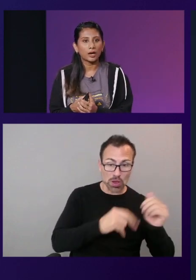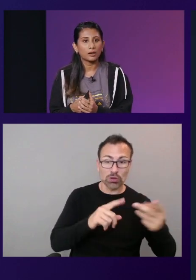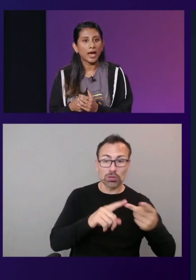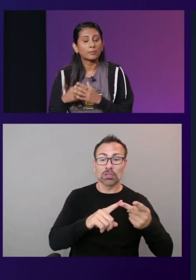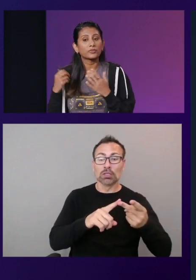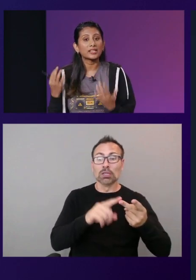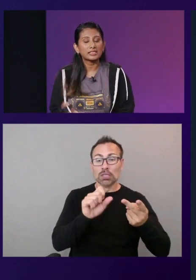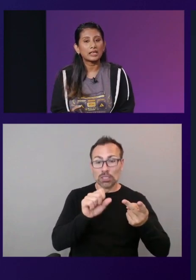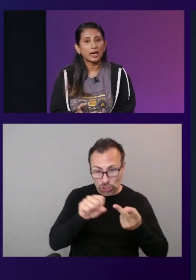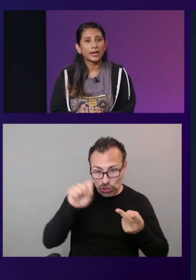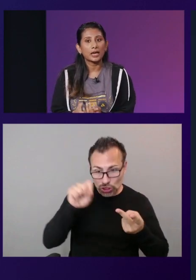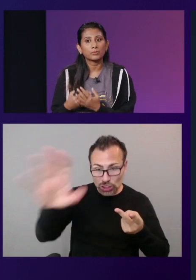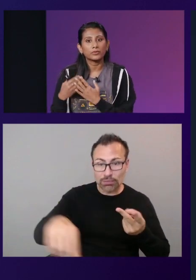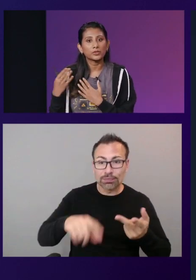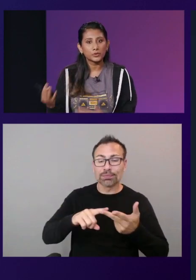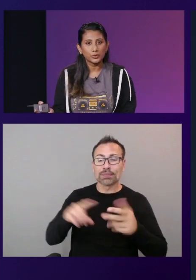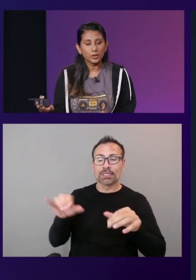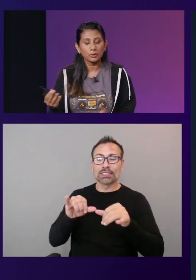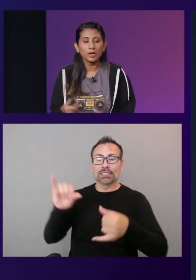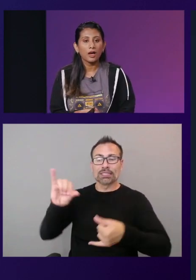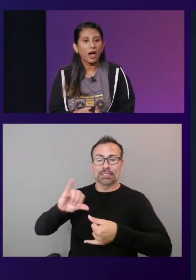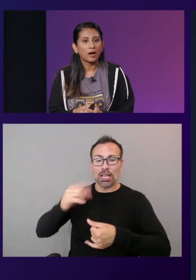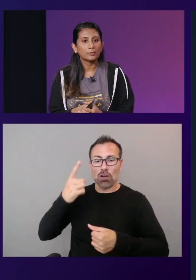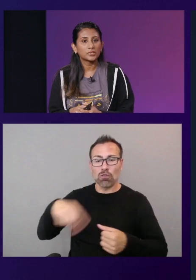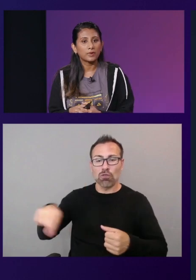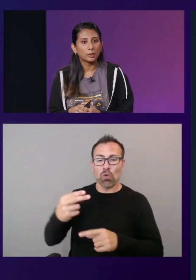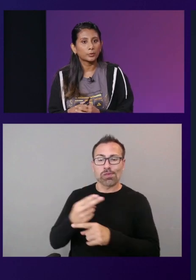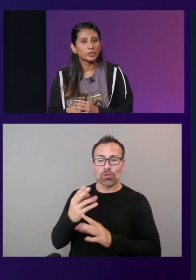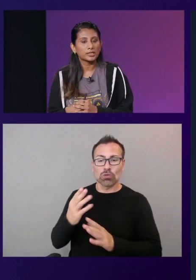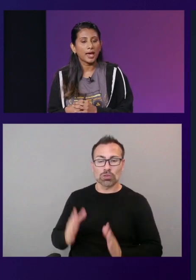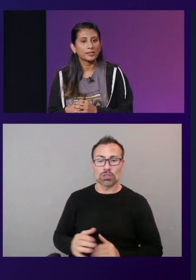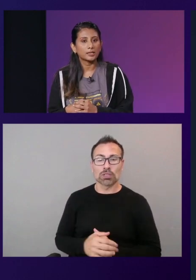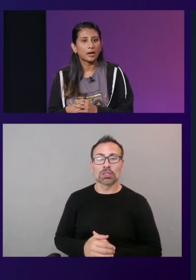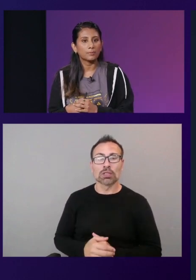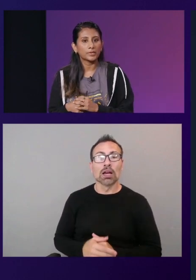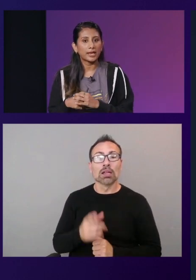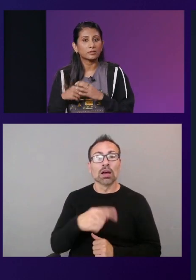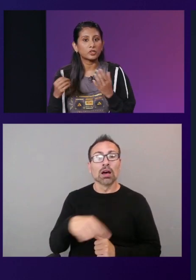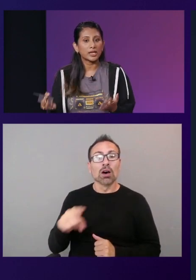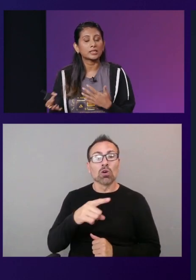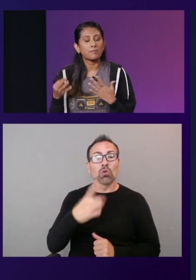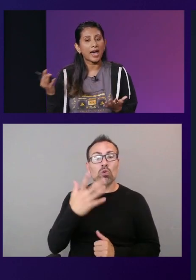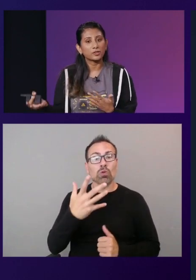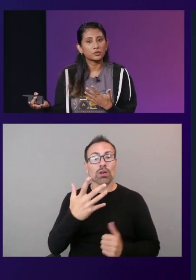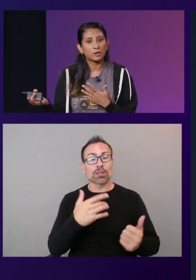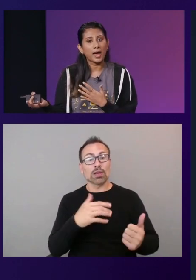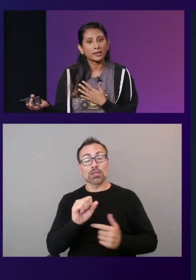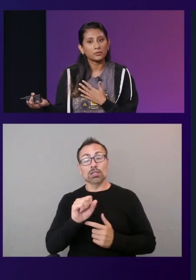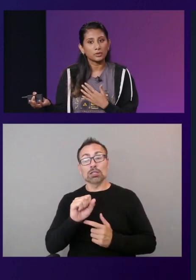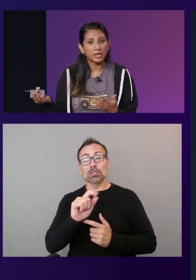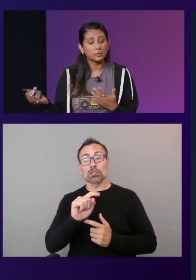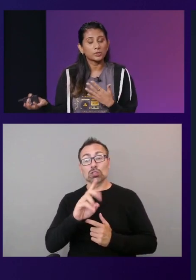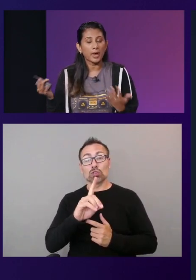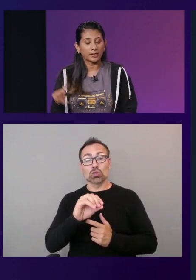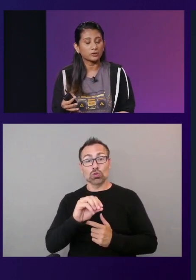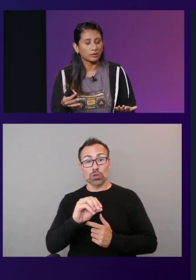With Amplify CLI and Amplify Studio, developers can create and manage their